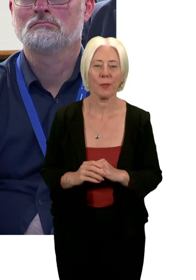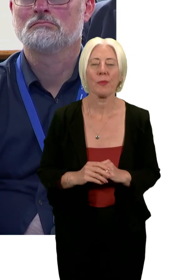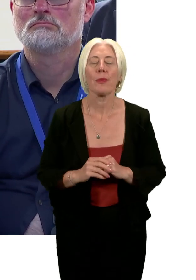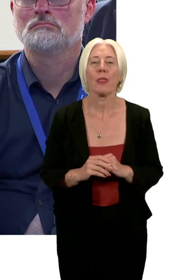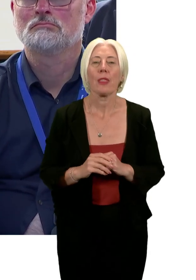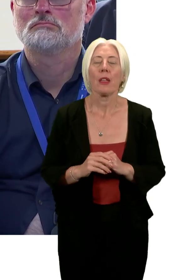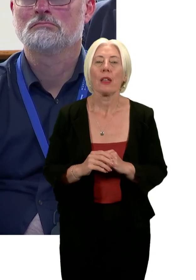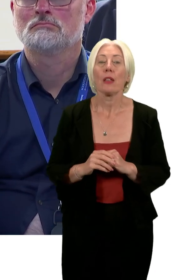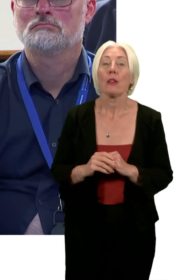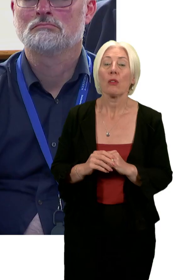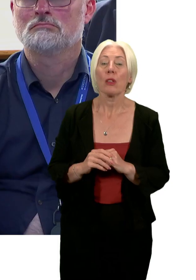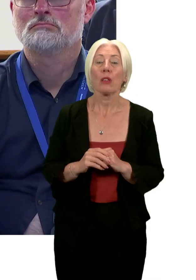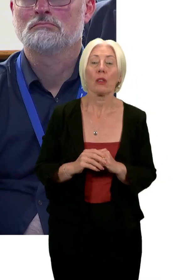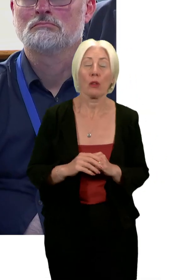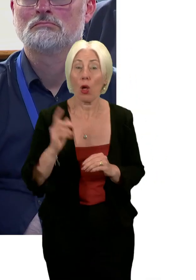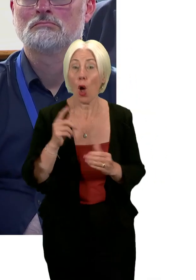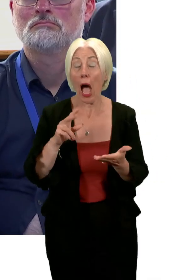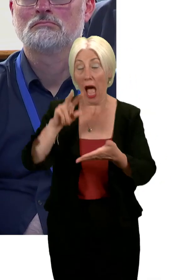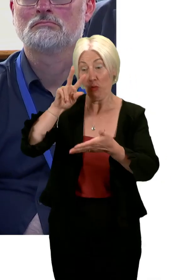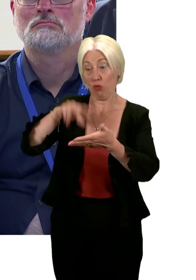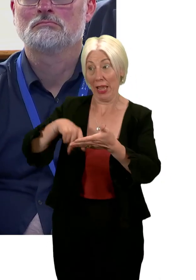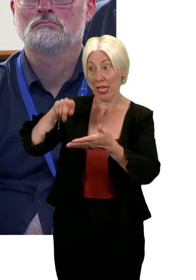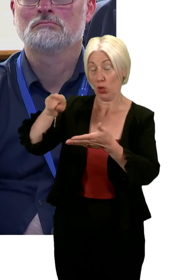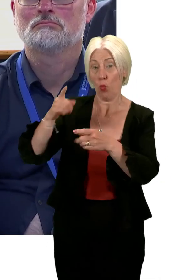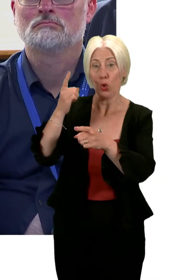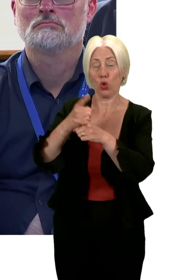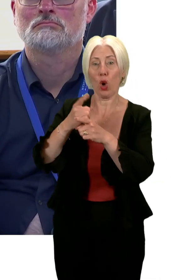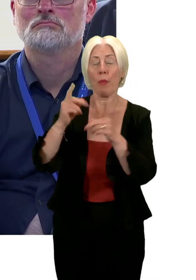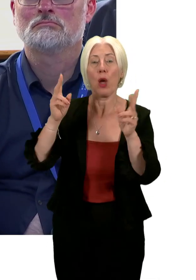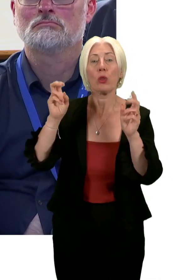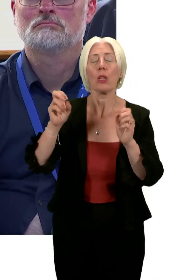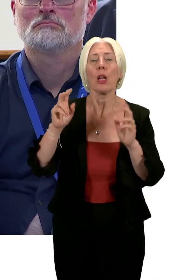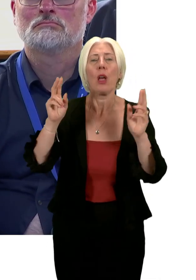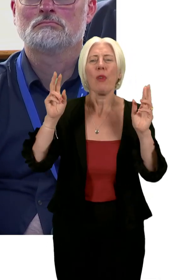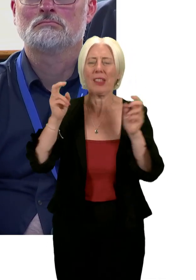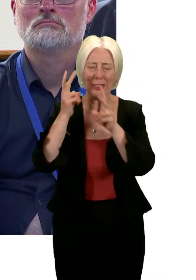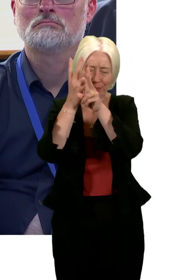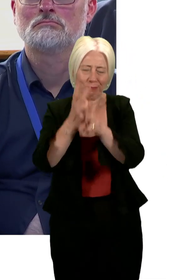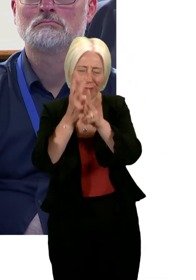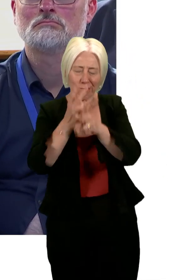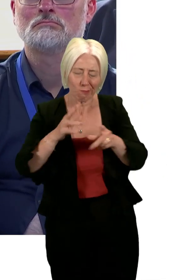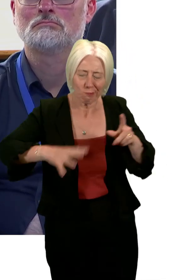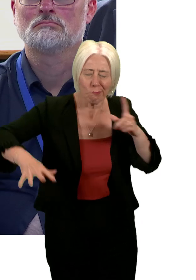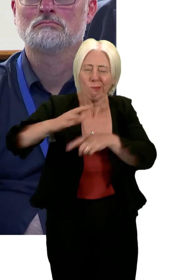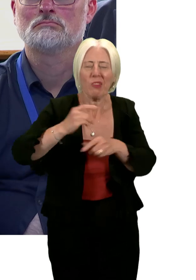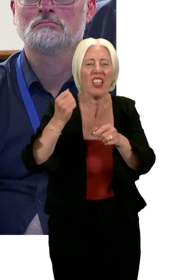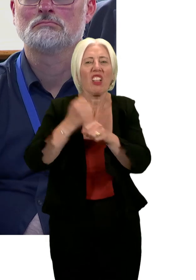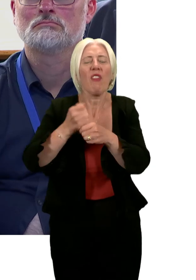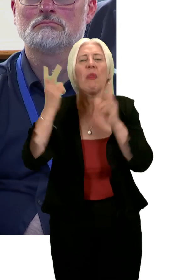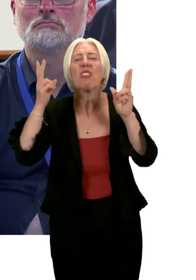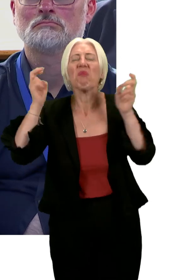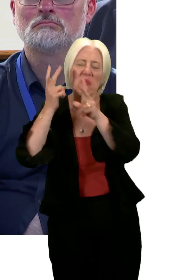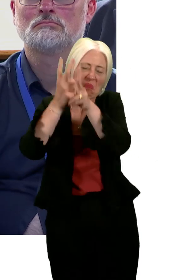think I've just read what you wrote about Nanny State in your book, Stuart, literally on the train coming over. I could hear